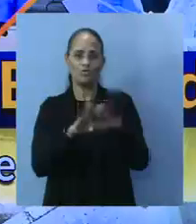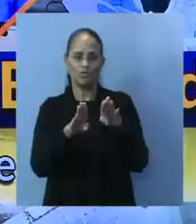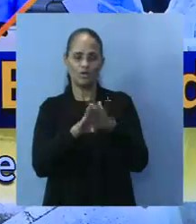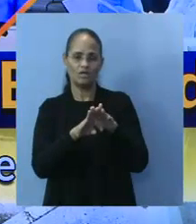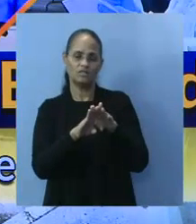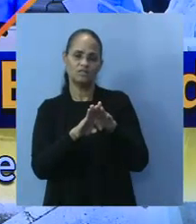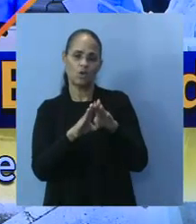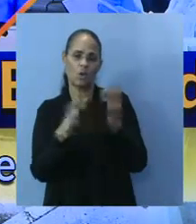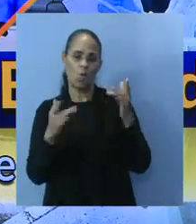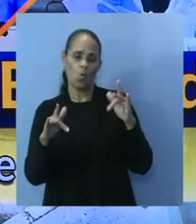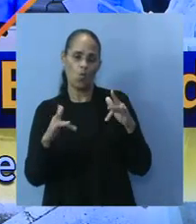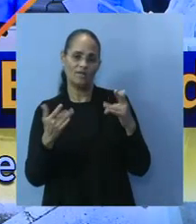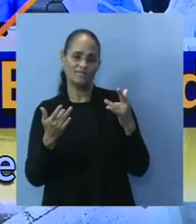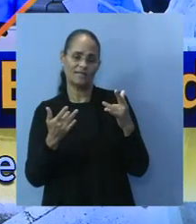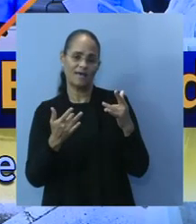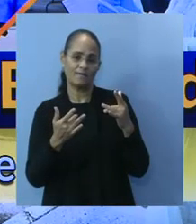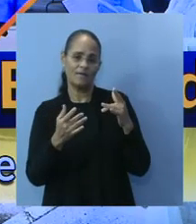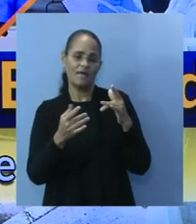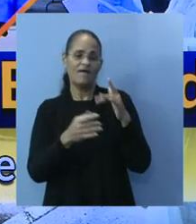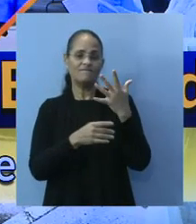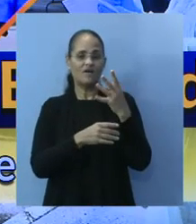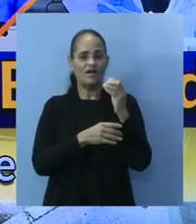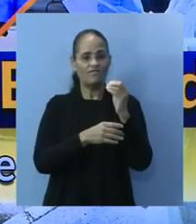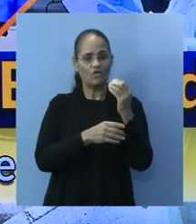WhatsApp service. That phone number is